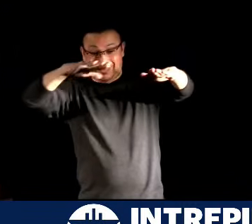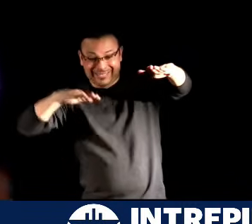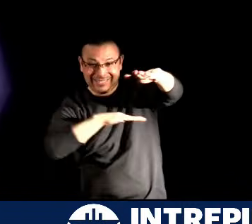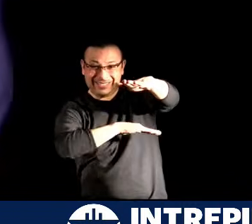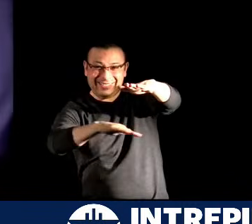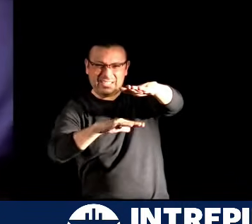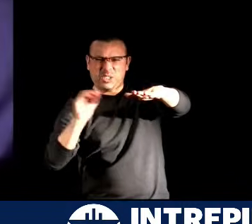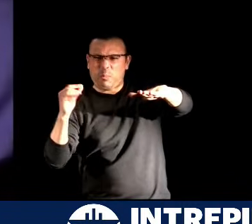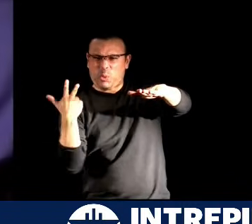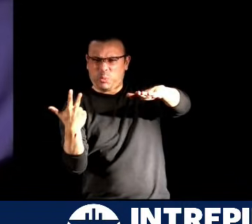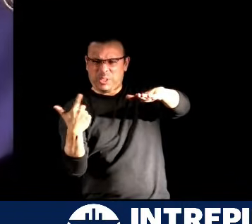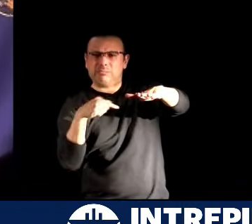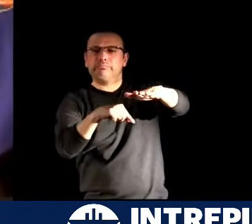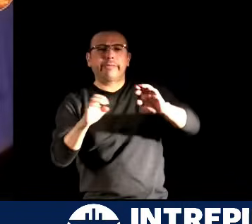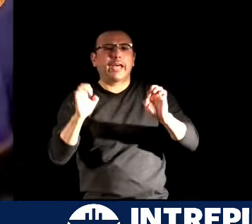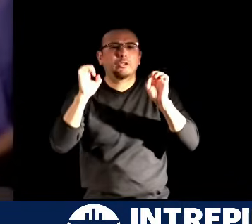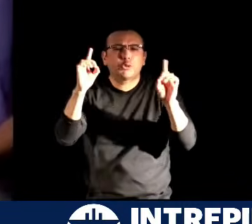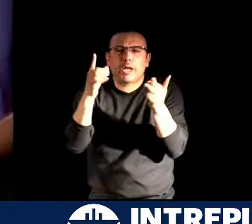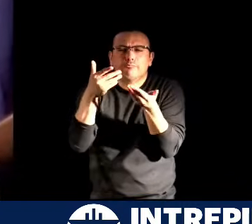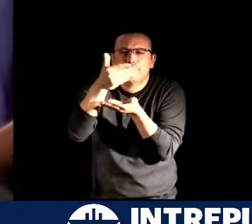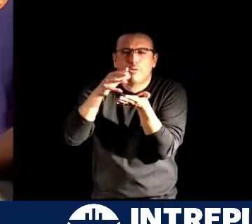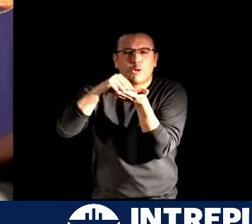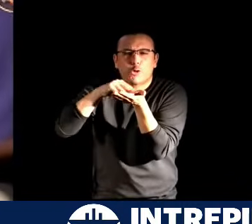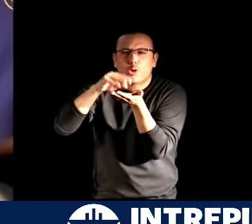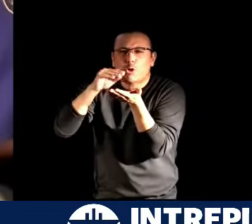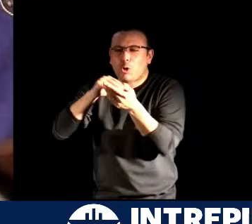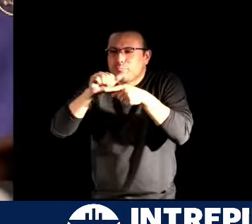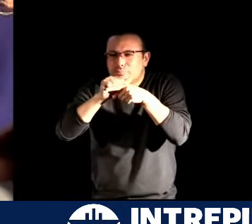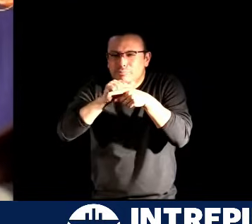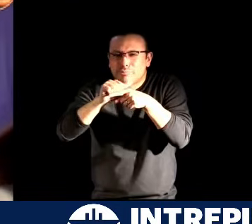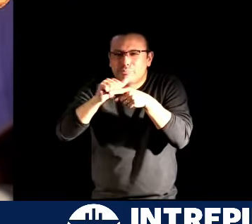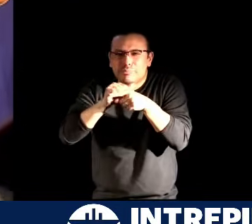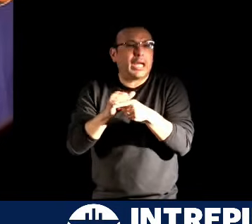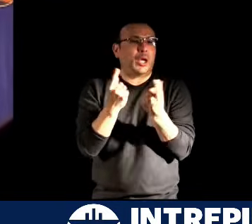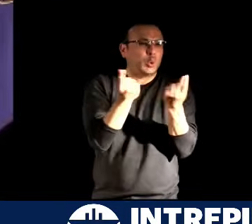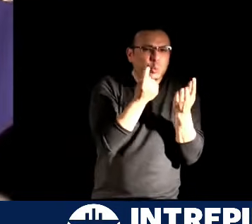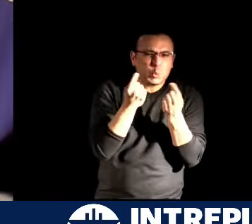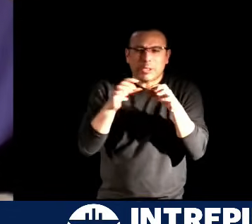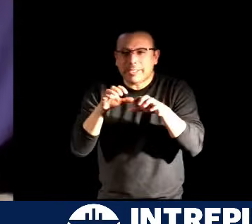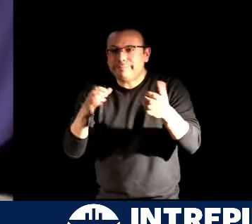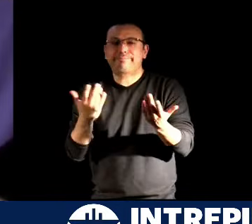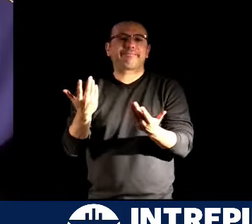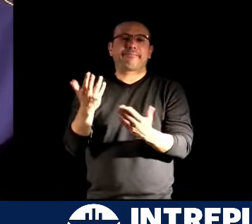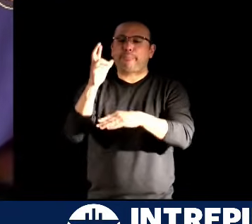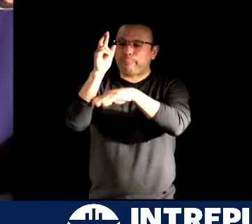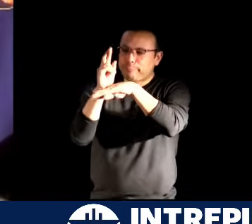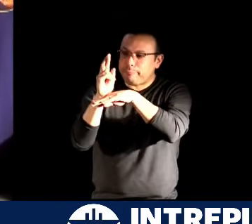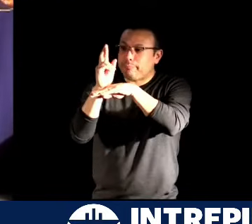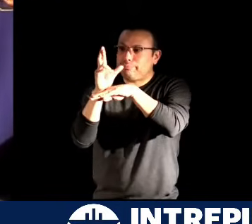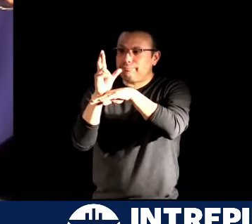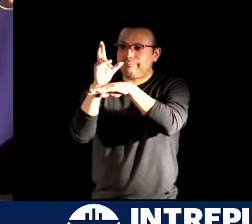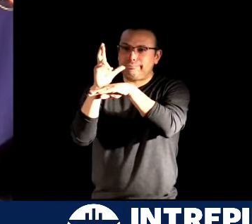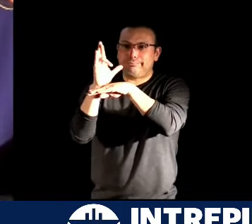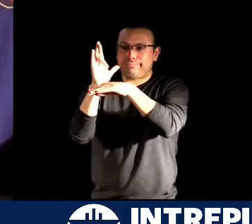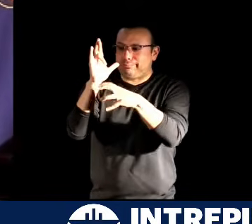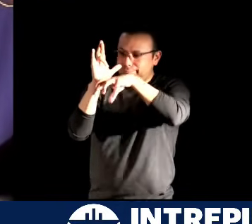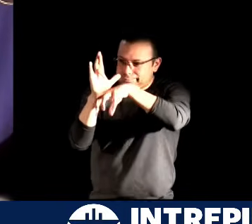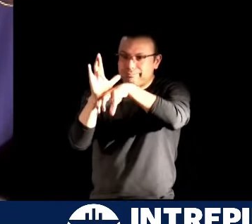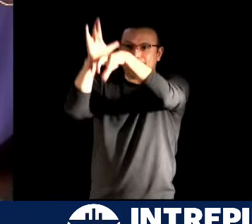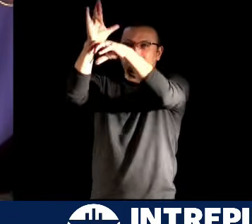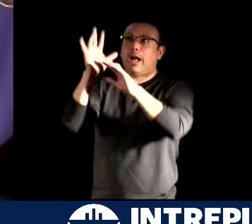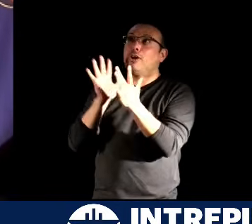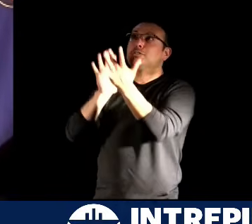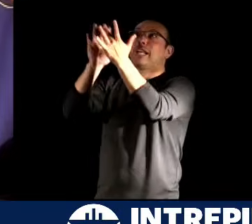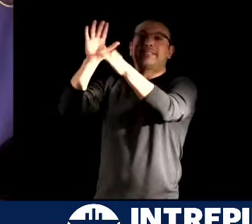got education opportunities. We've got all these different activities. You can create your own spacecraft to touch the sun, just like the Parker Solar Probe.